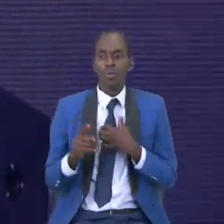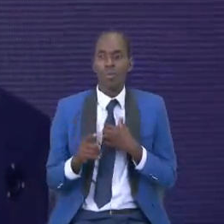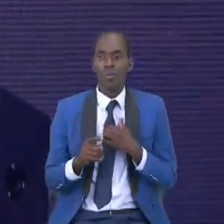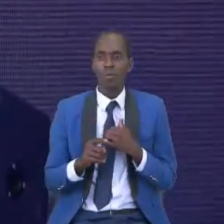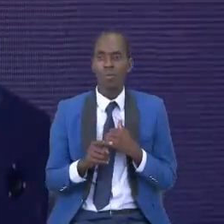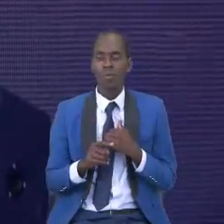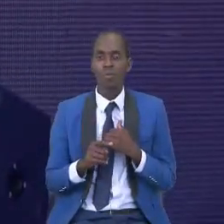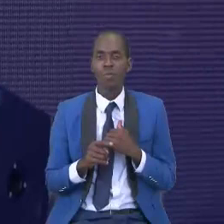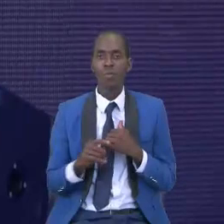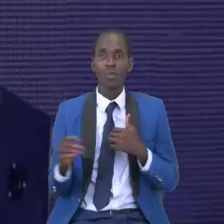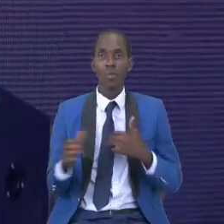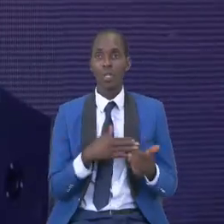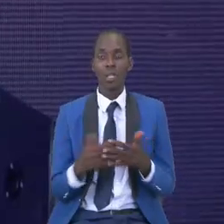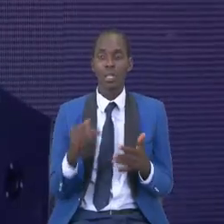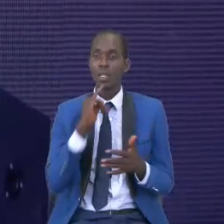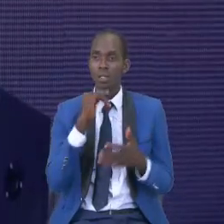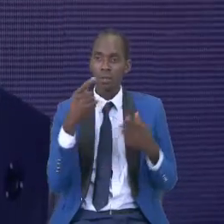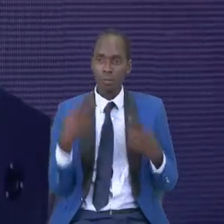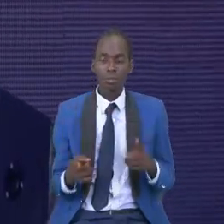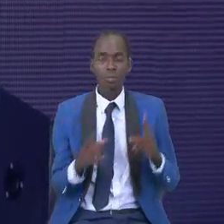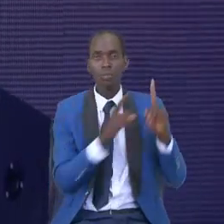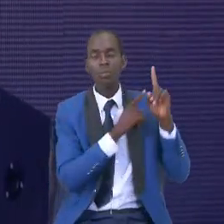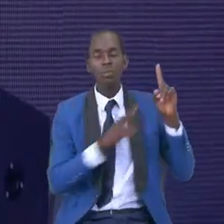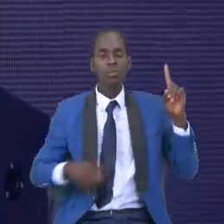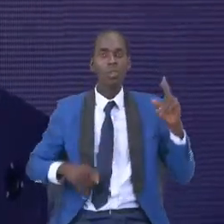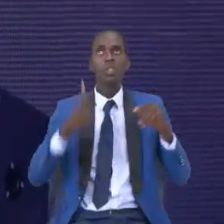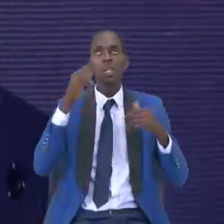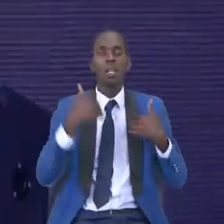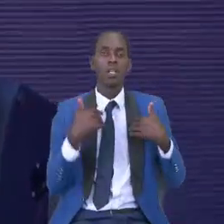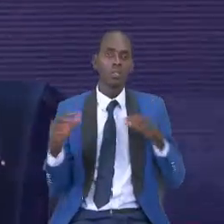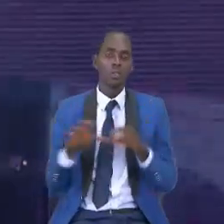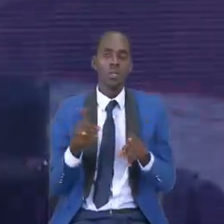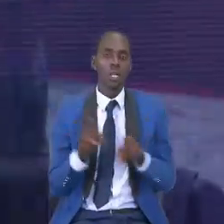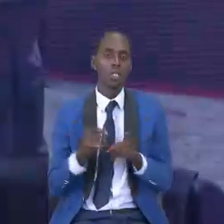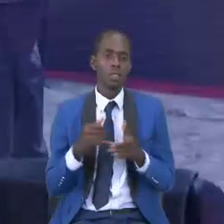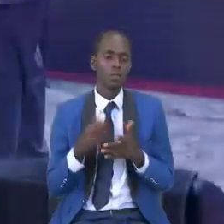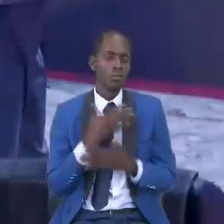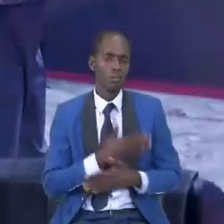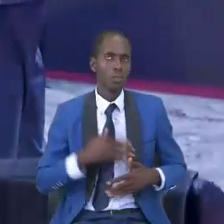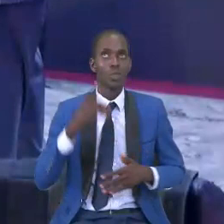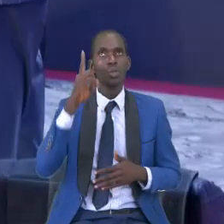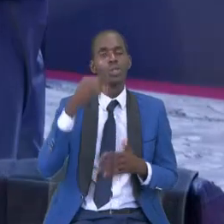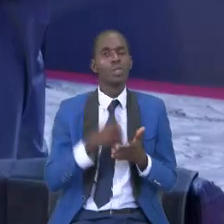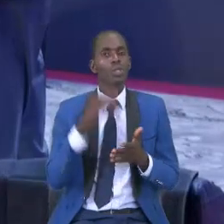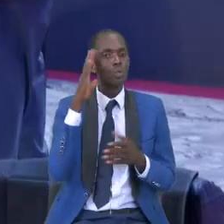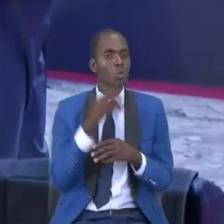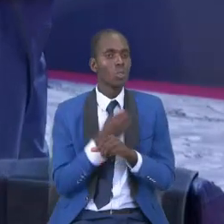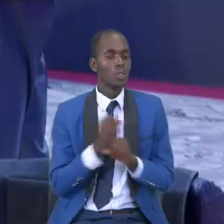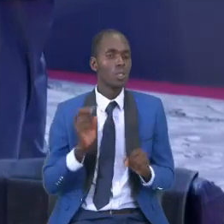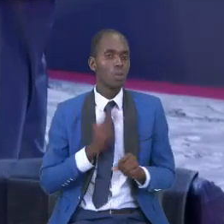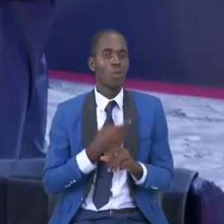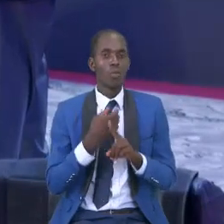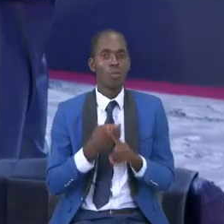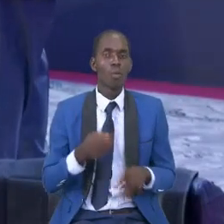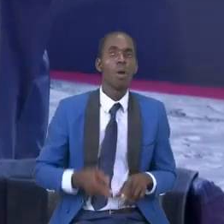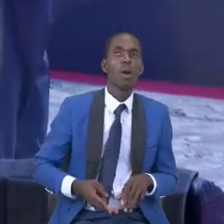as it pleased thee. It will save us from hypertension. It will save us from sleepless nights. It will save